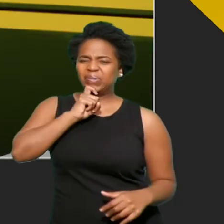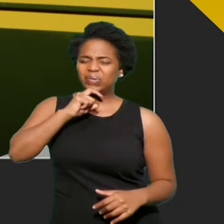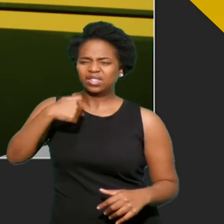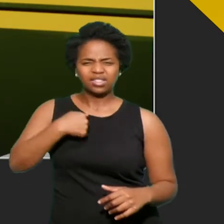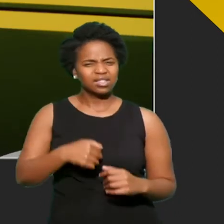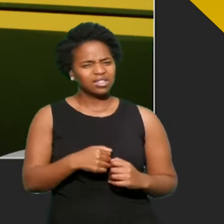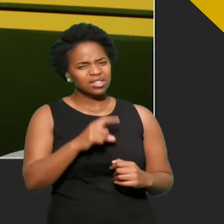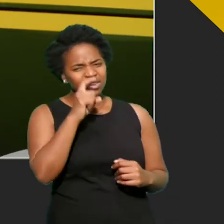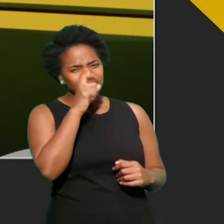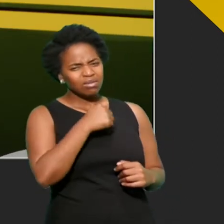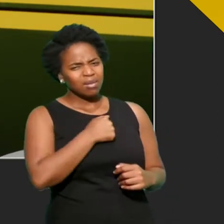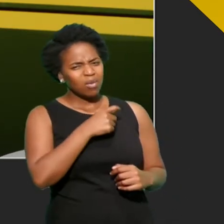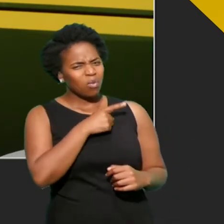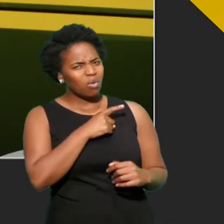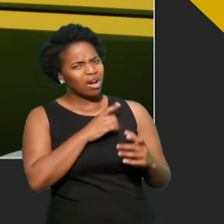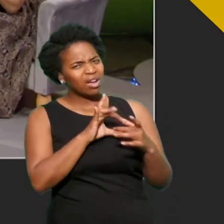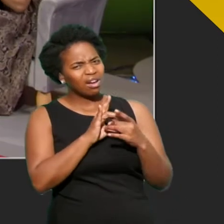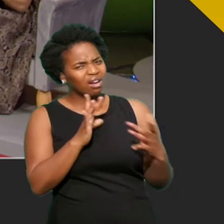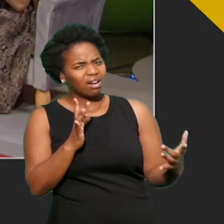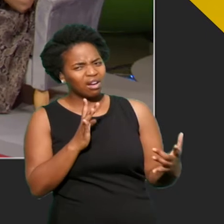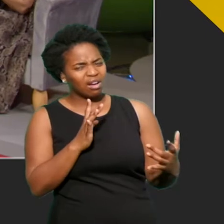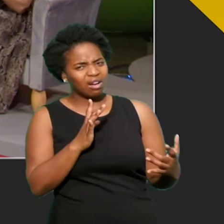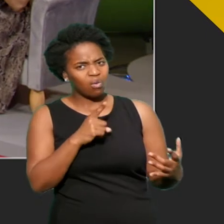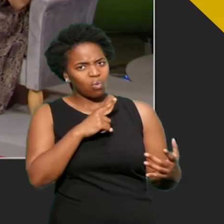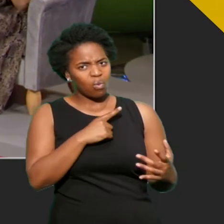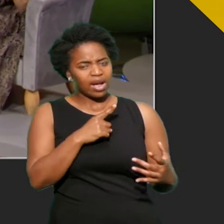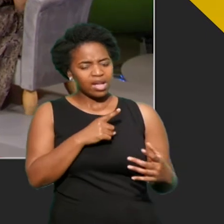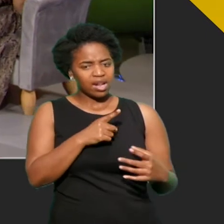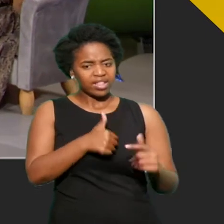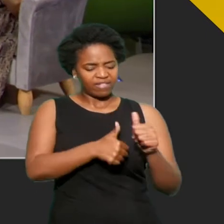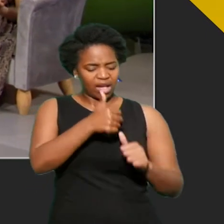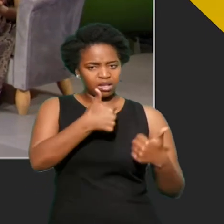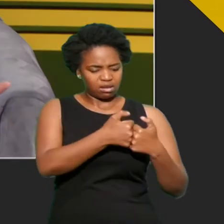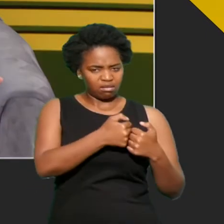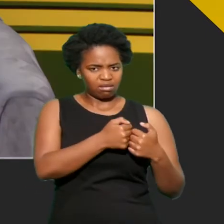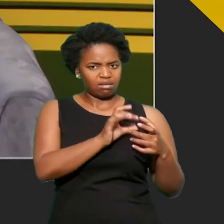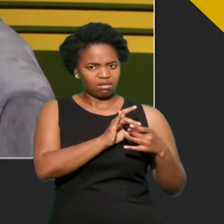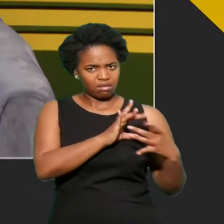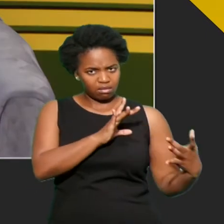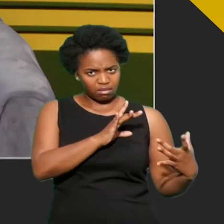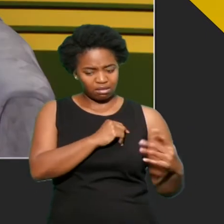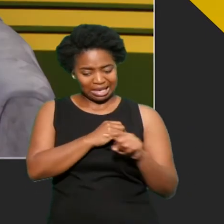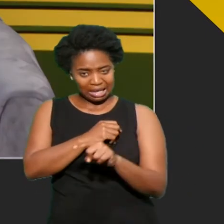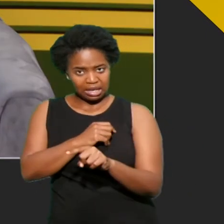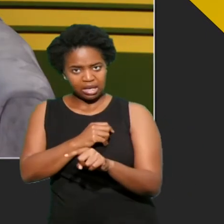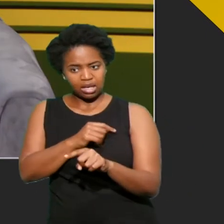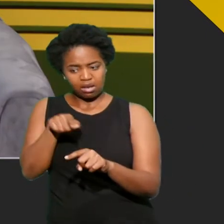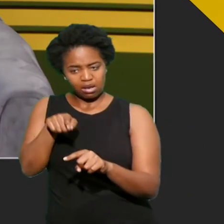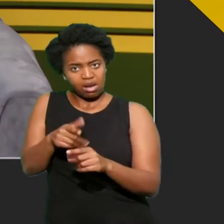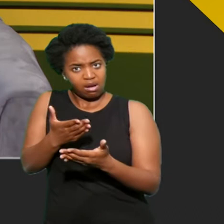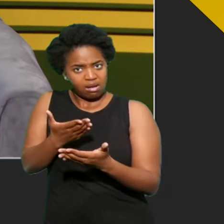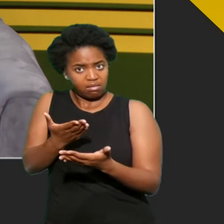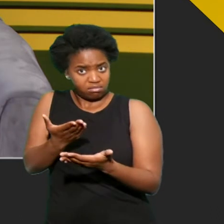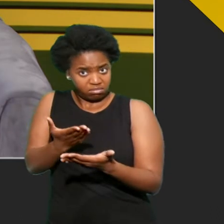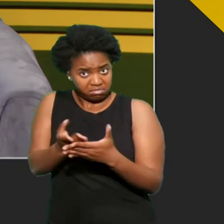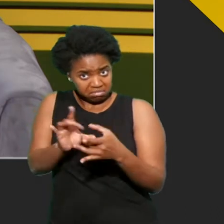ungamshiyi? So because the courage you had ukushiya the previous guy, do you have that same courage ukushiya